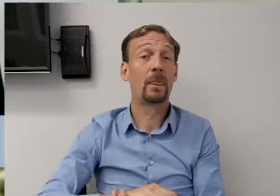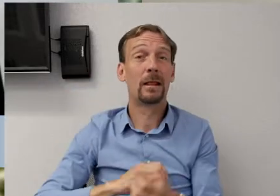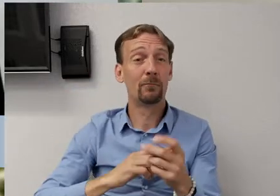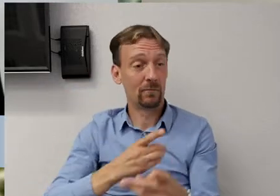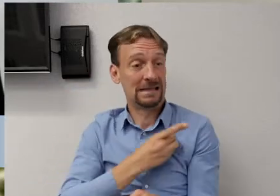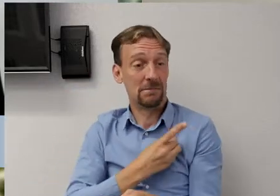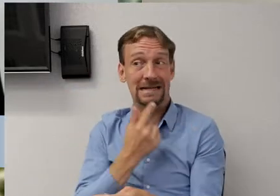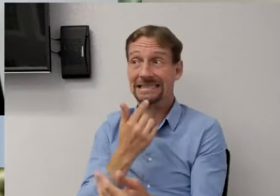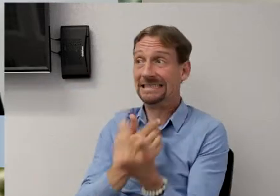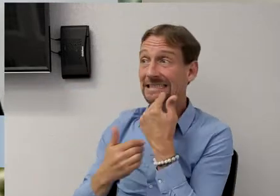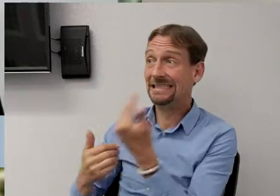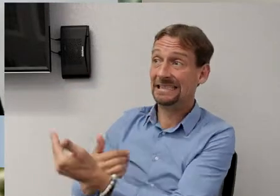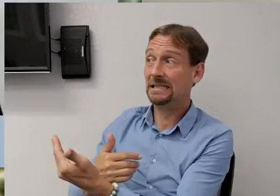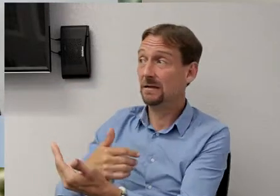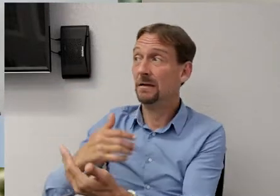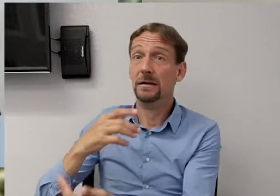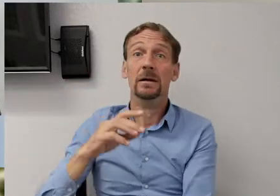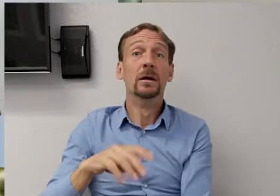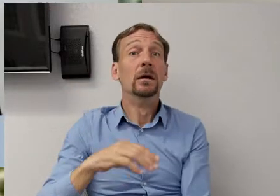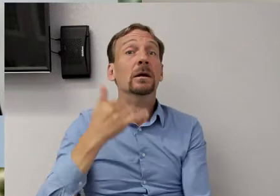Okay, so let's talk about PPE,